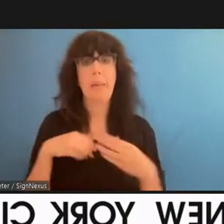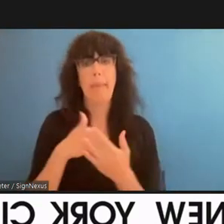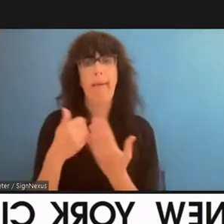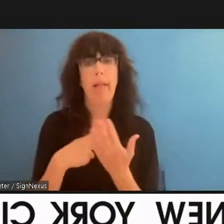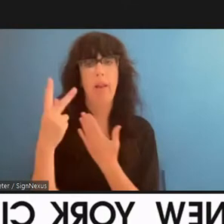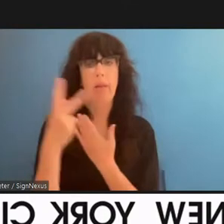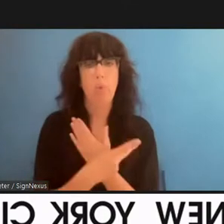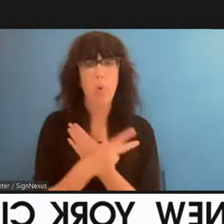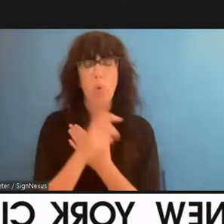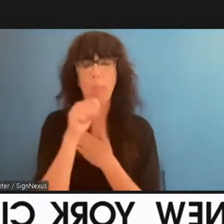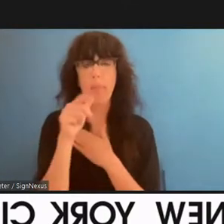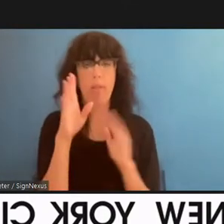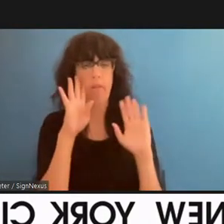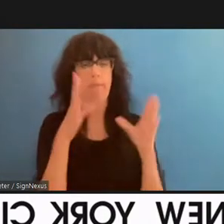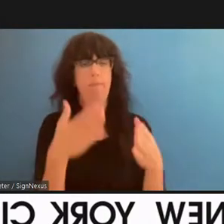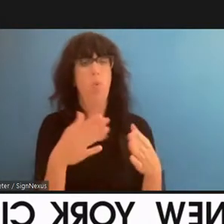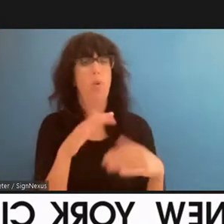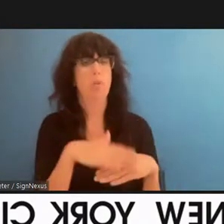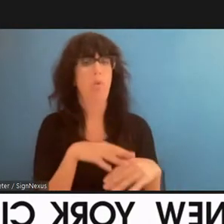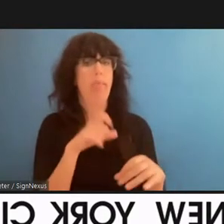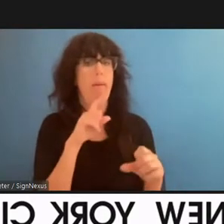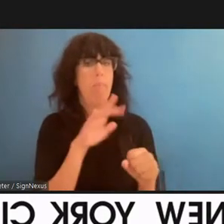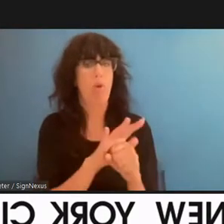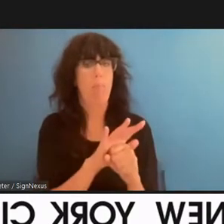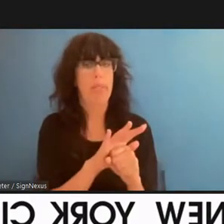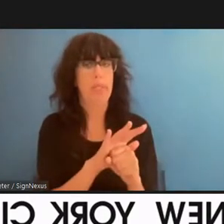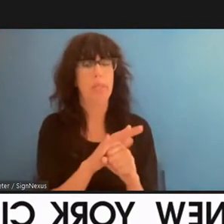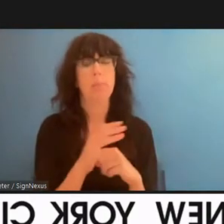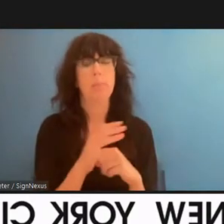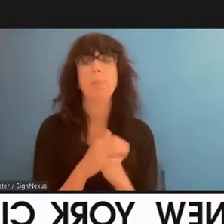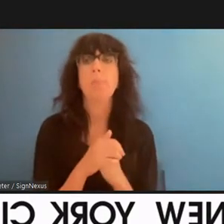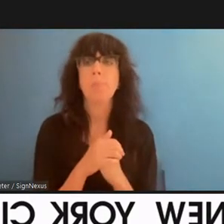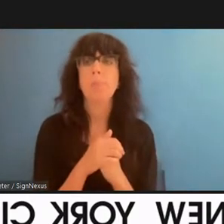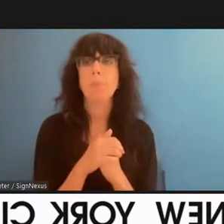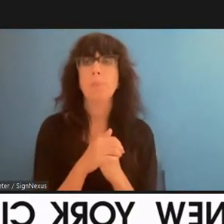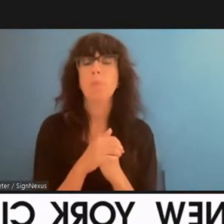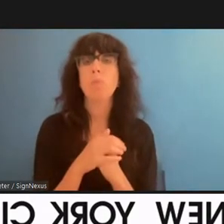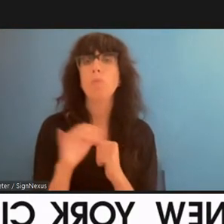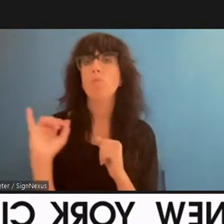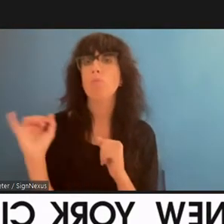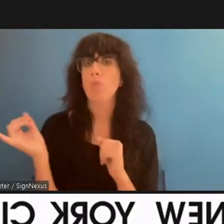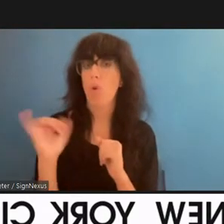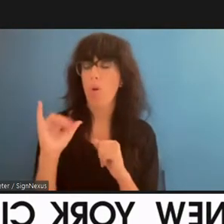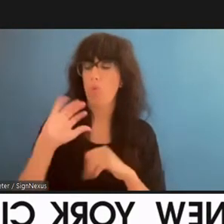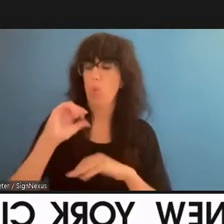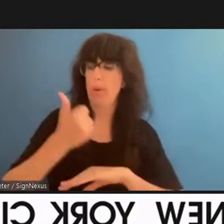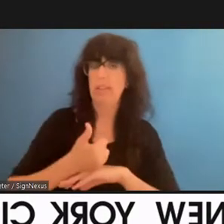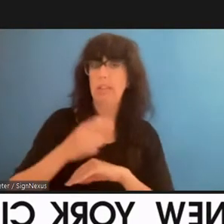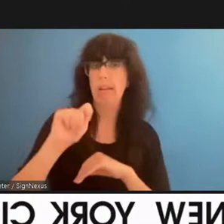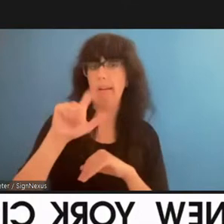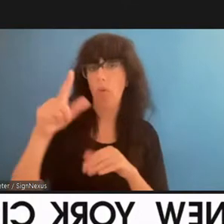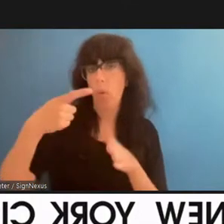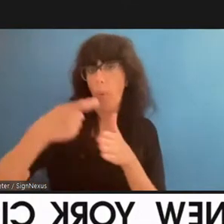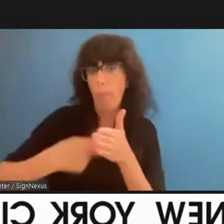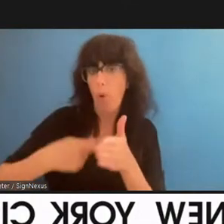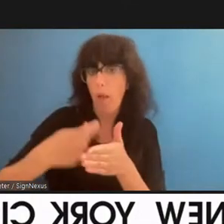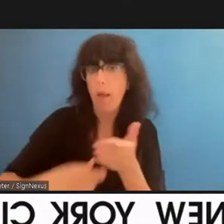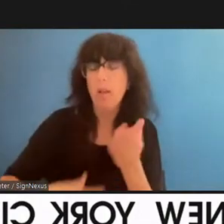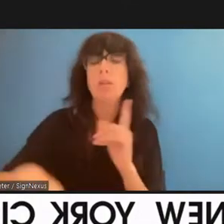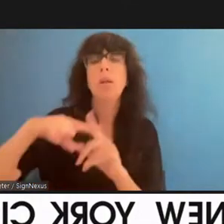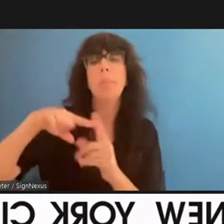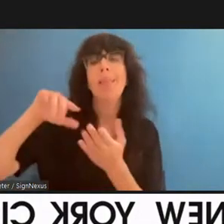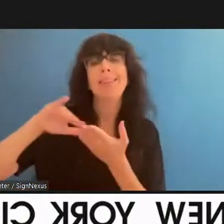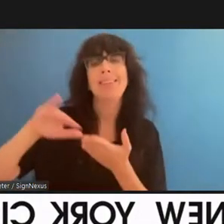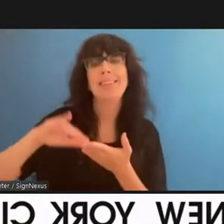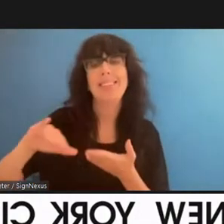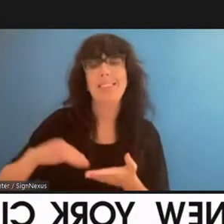not fulfill this promise additionally in setting toll prices and exemptions there